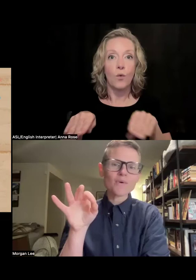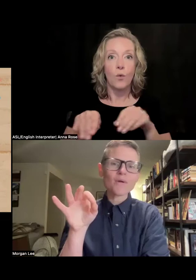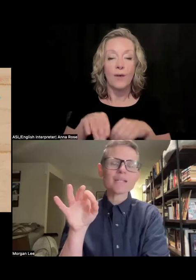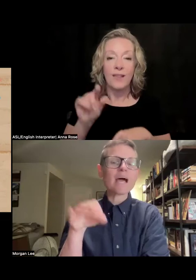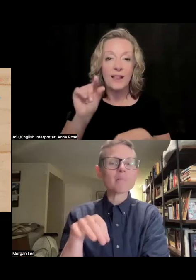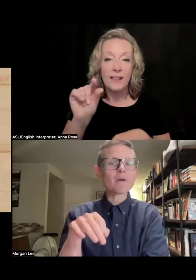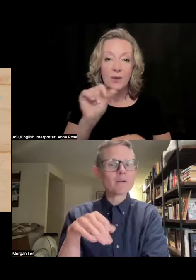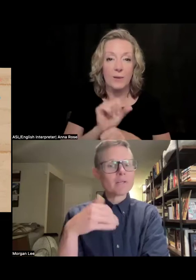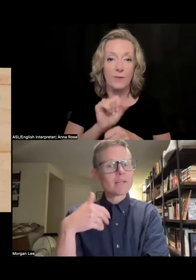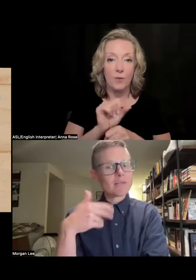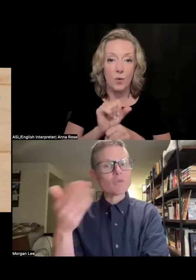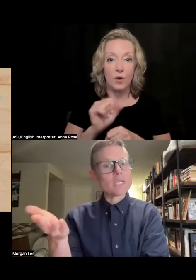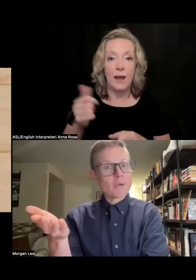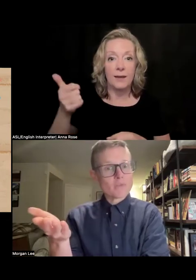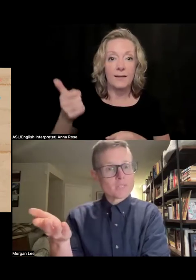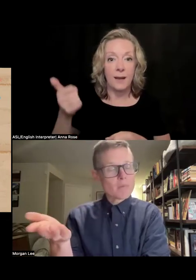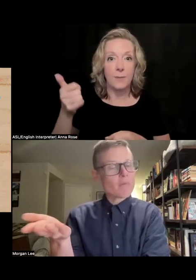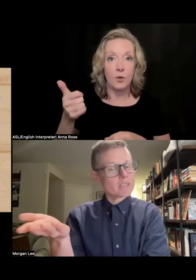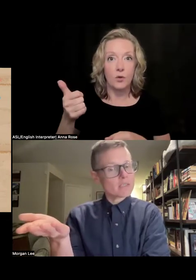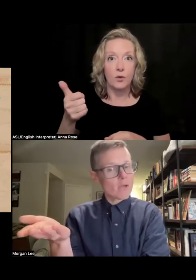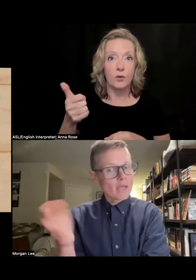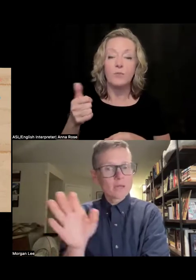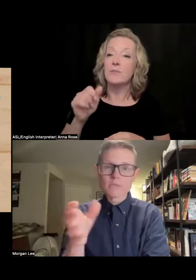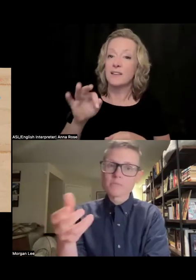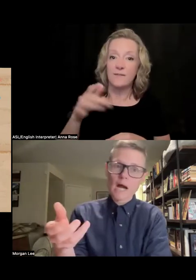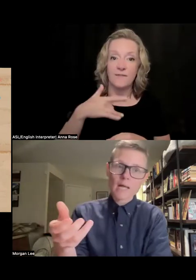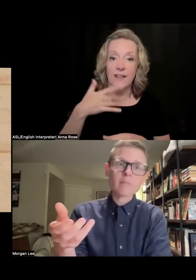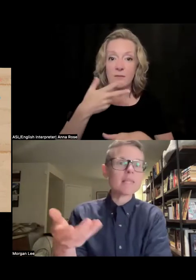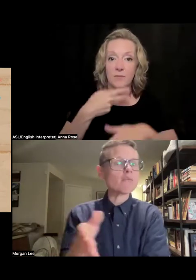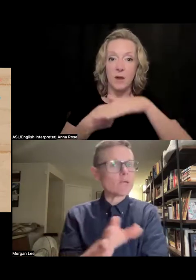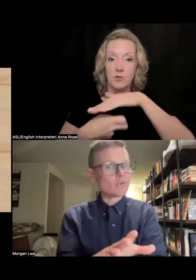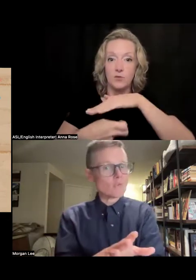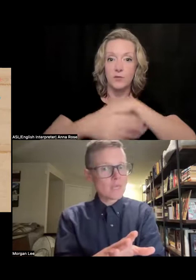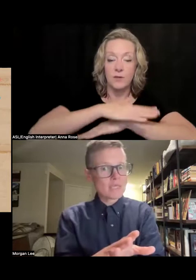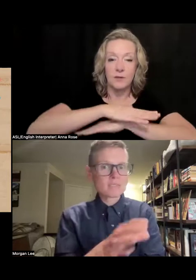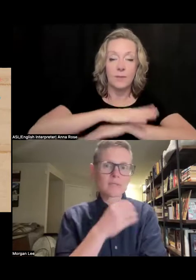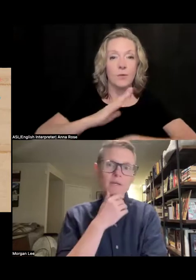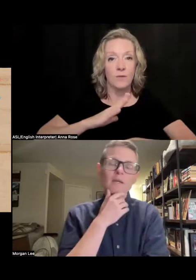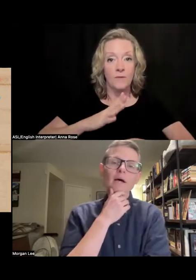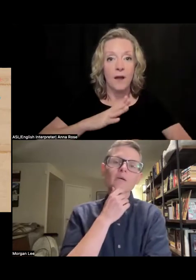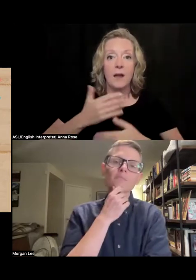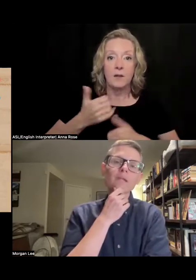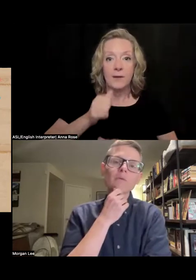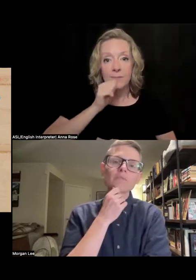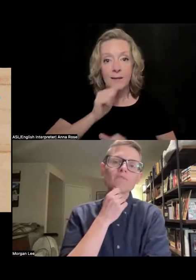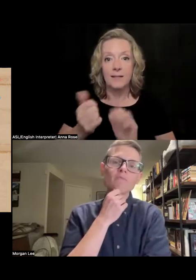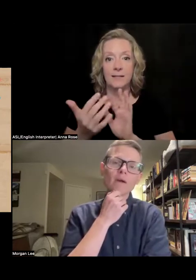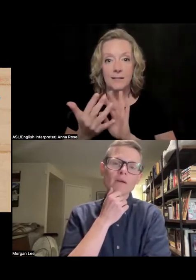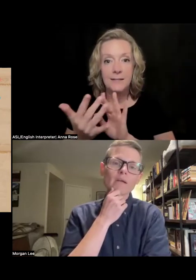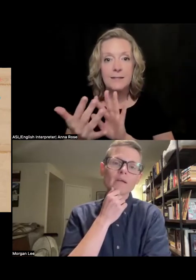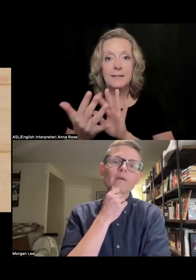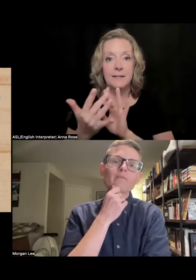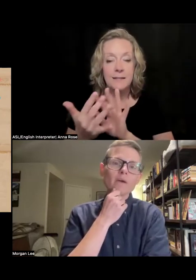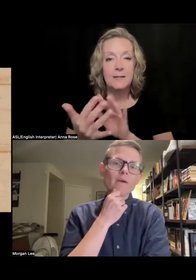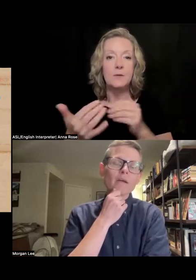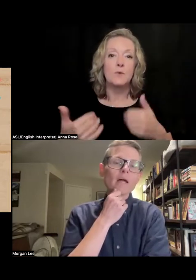to do and a timer. Like, if you need to be under the table, that's okay. Here's some time, and then we can do this. But he was